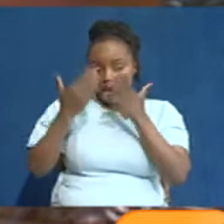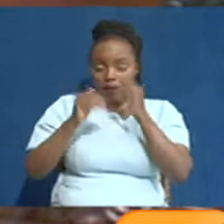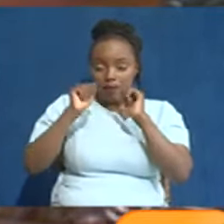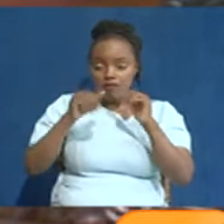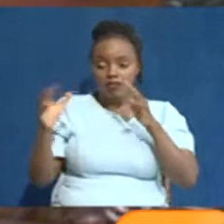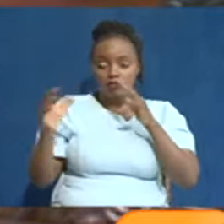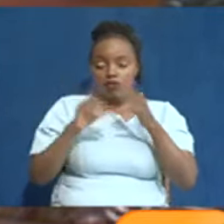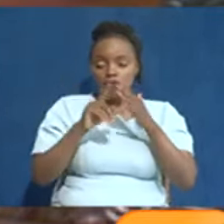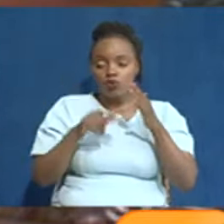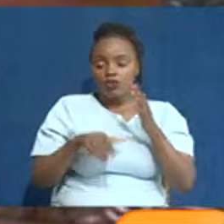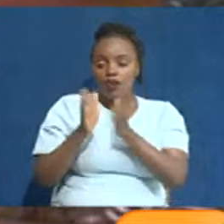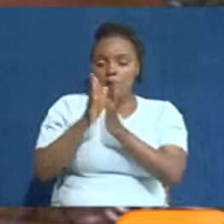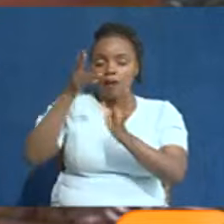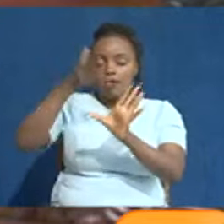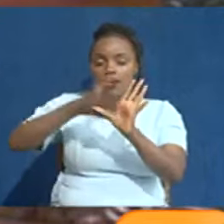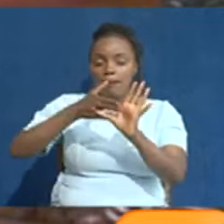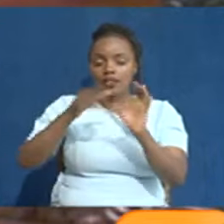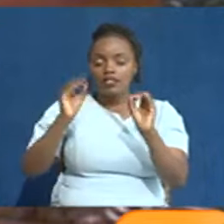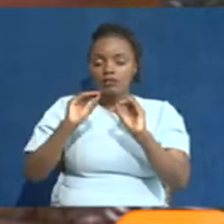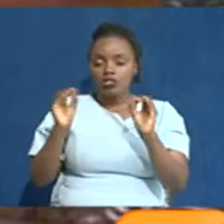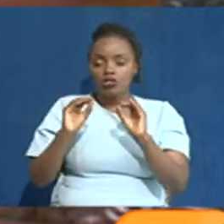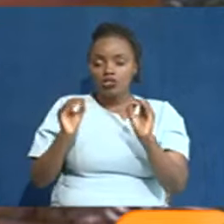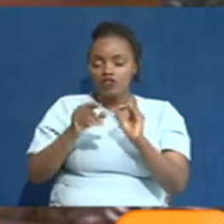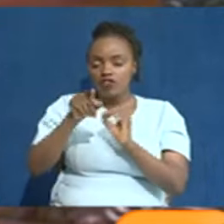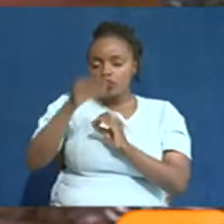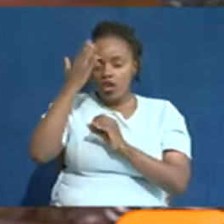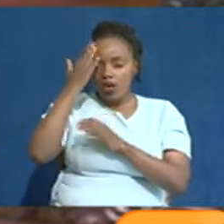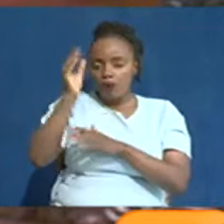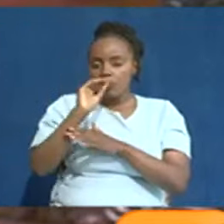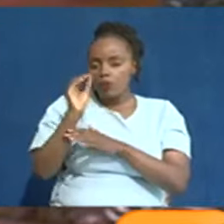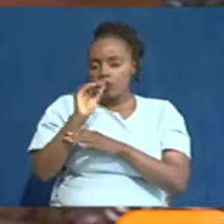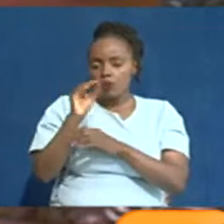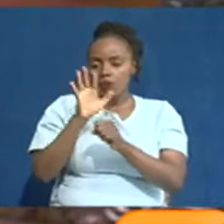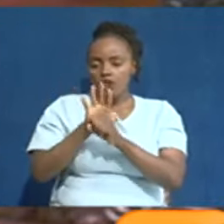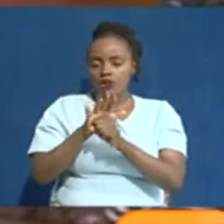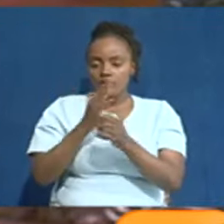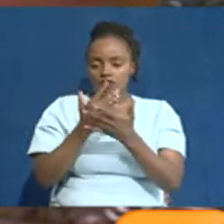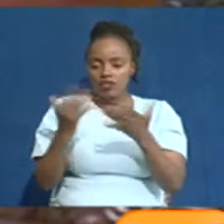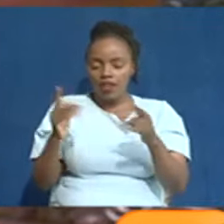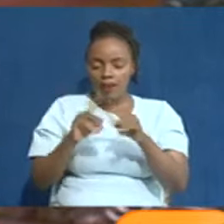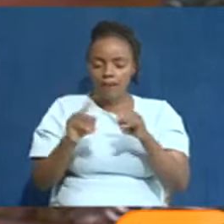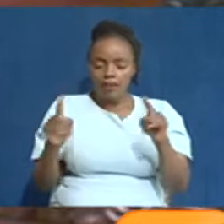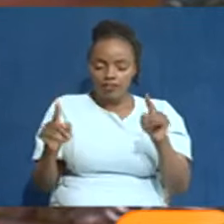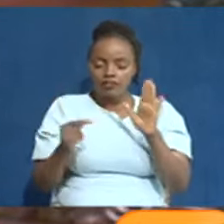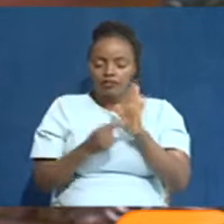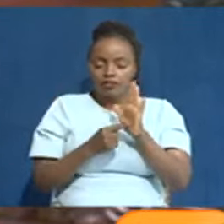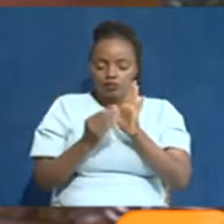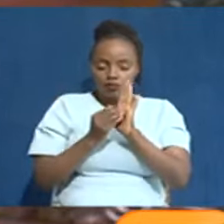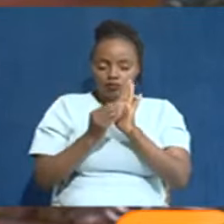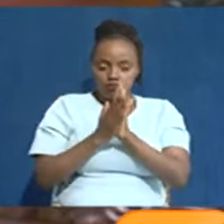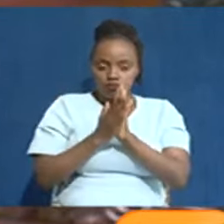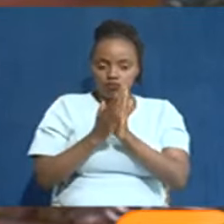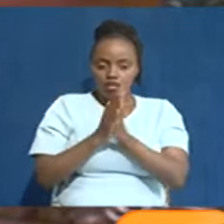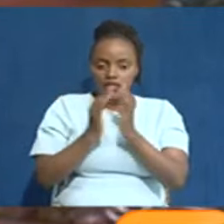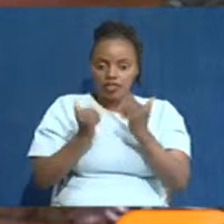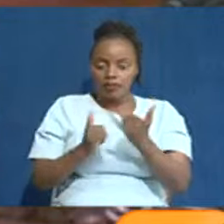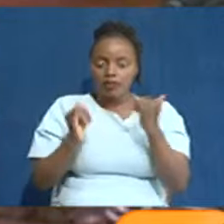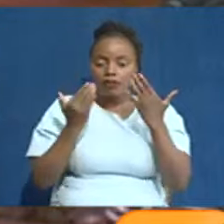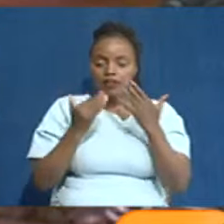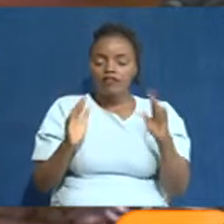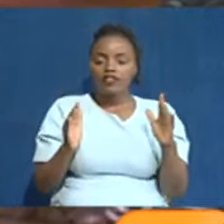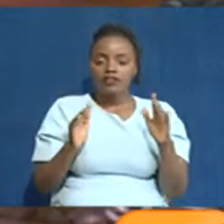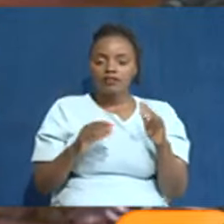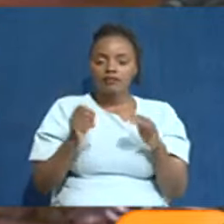that for the lack of public participation, you didn't know as much. But it was enacted and implemented in